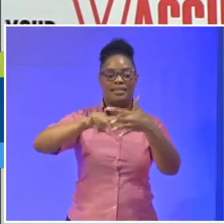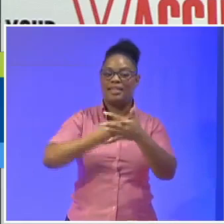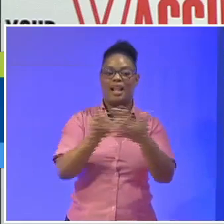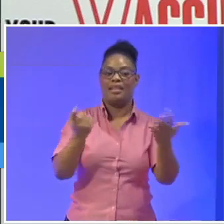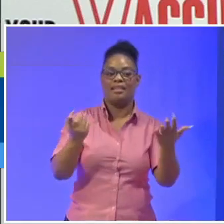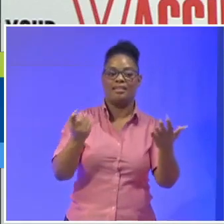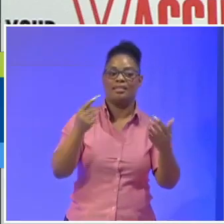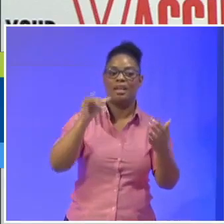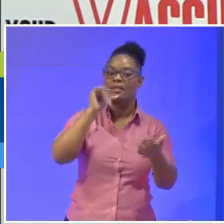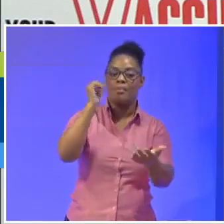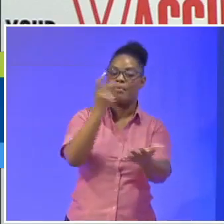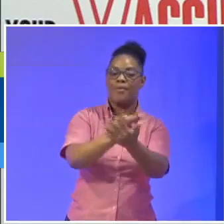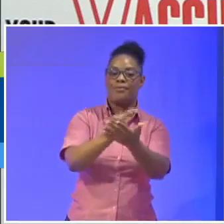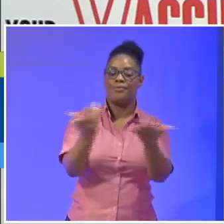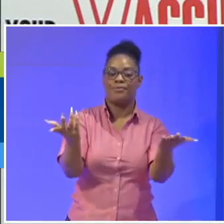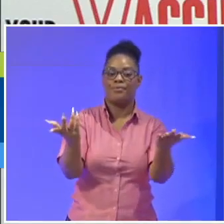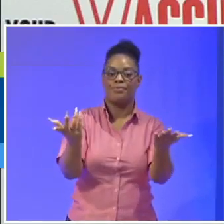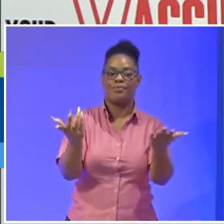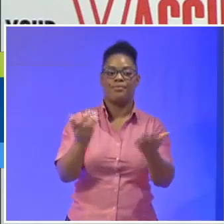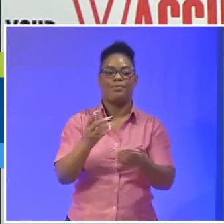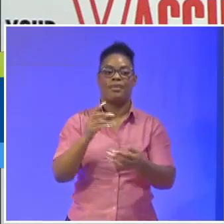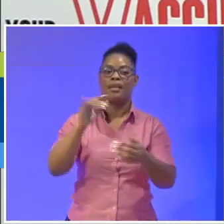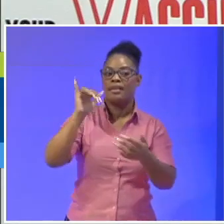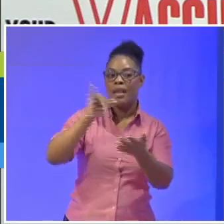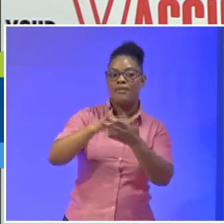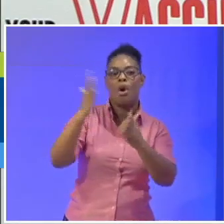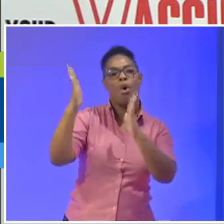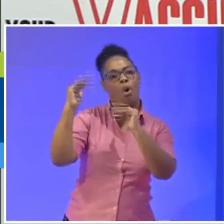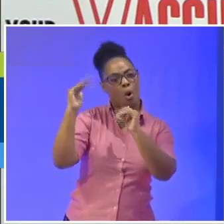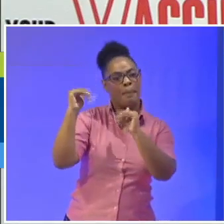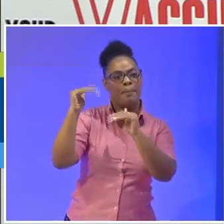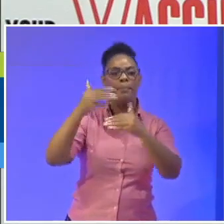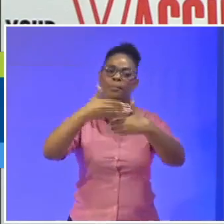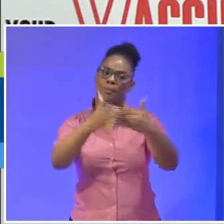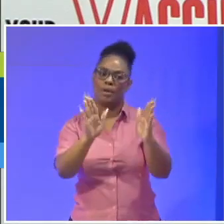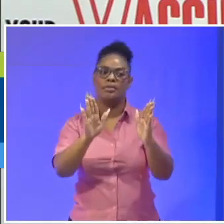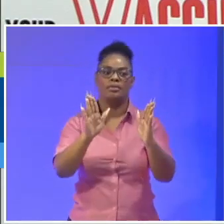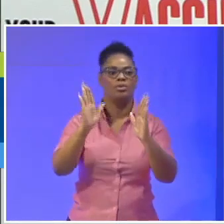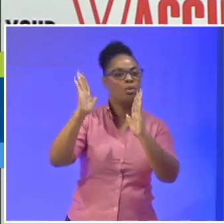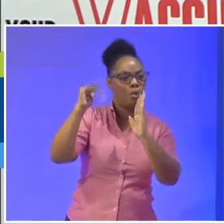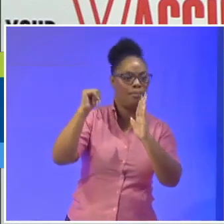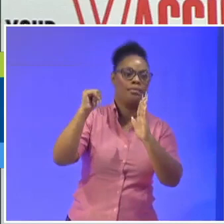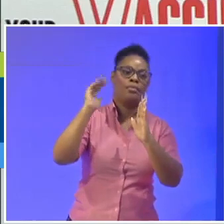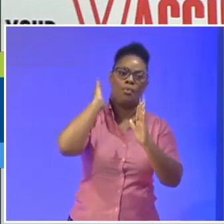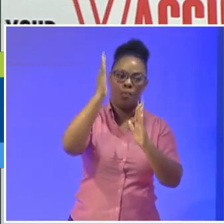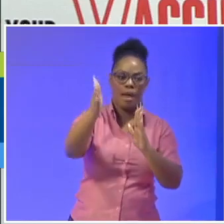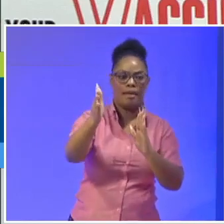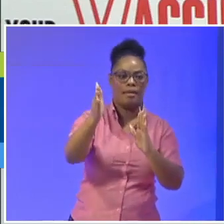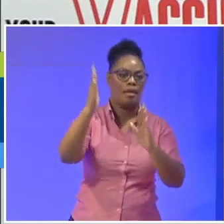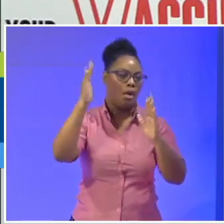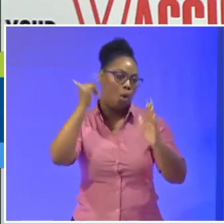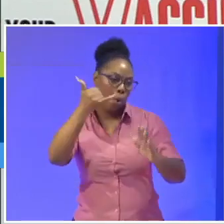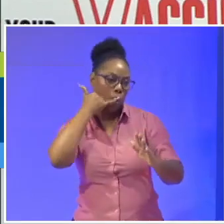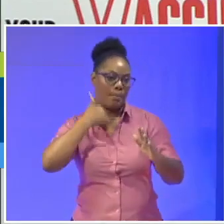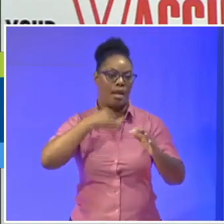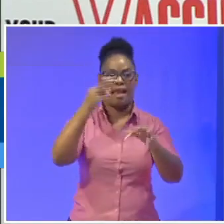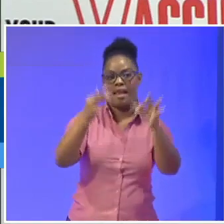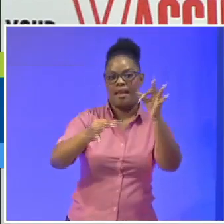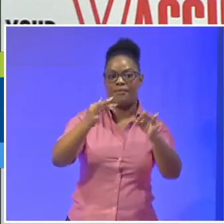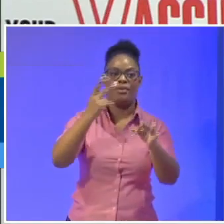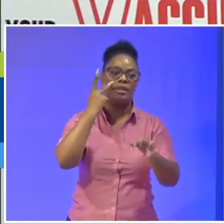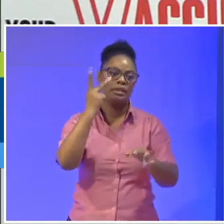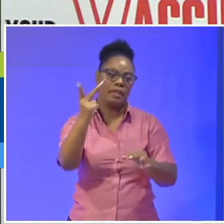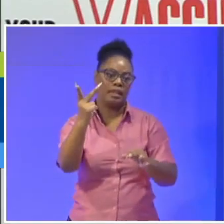I'm glad you raised it. The public is now fully aware and advised. We also work with the